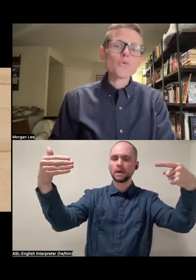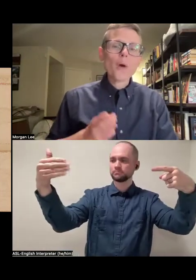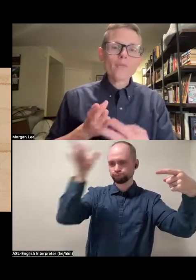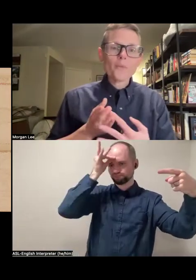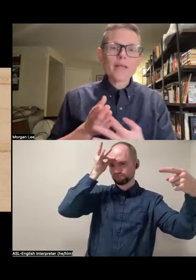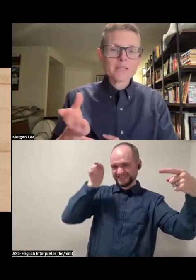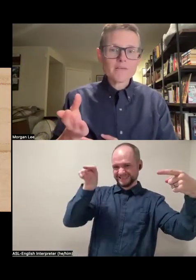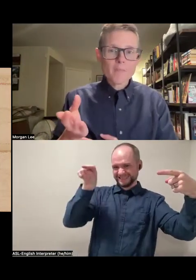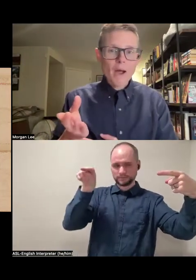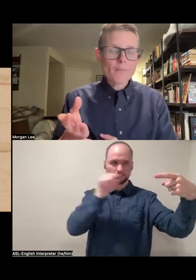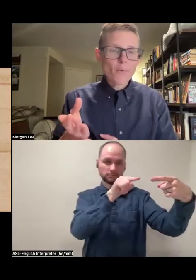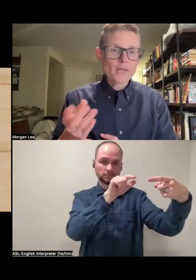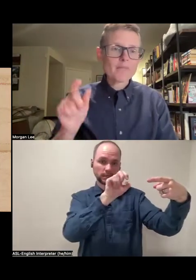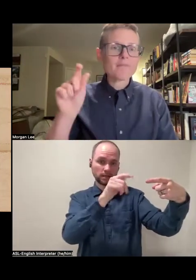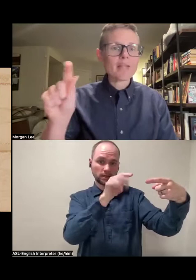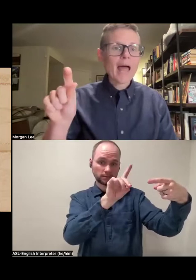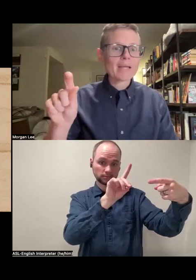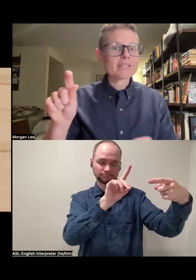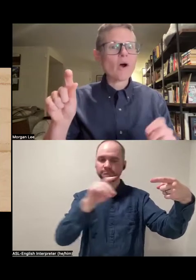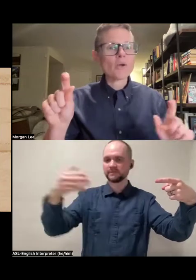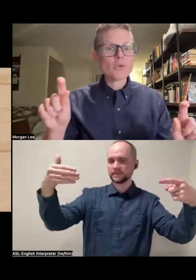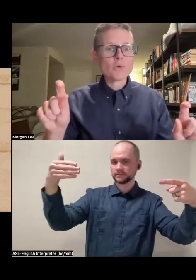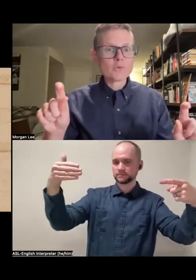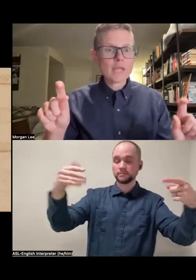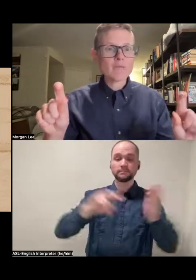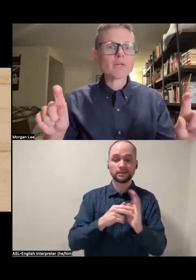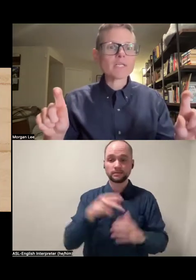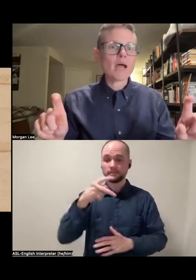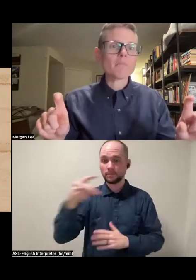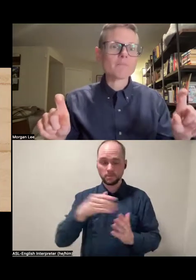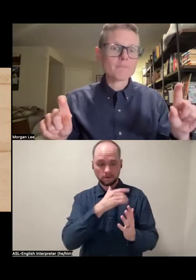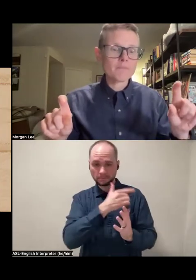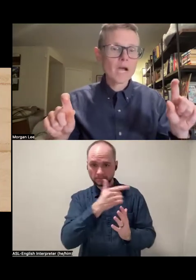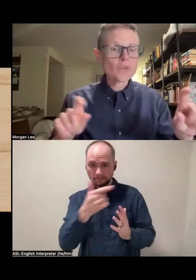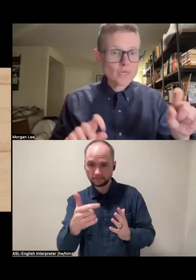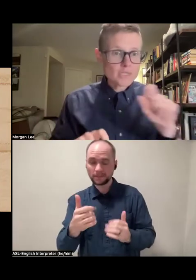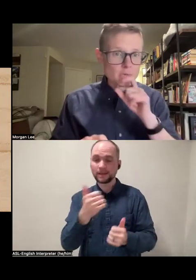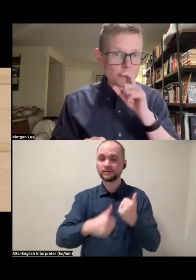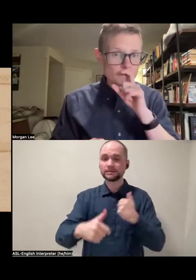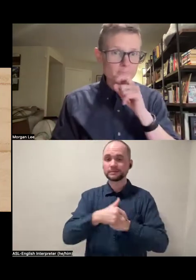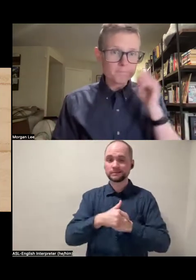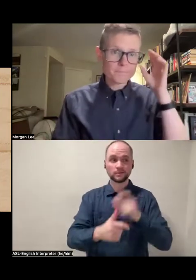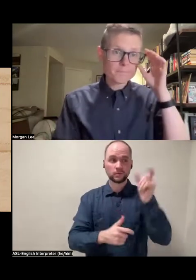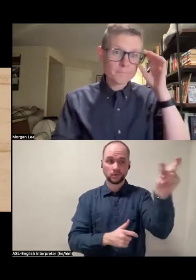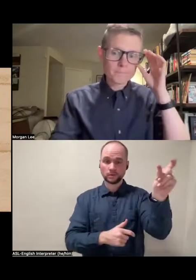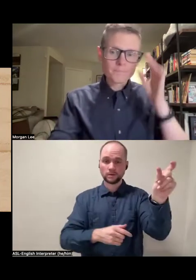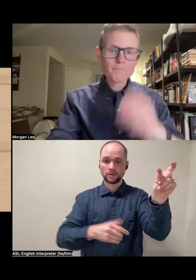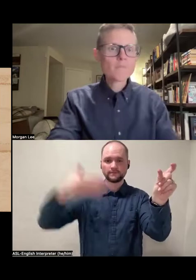So throughout the rest of the PowerPoint, the flags are used every time the country is used.